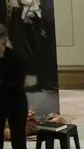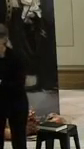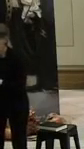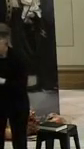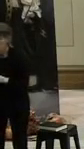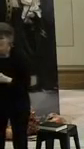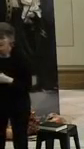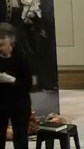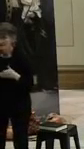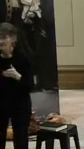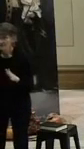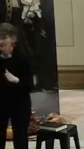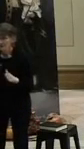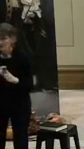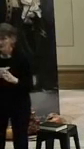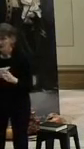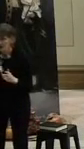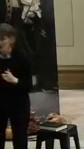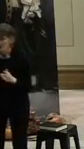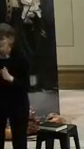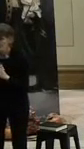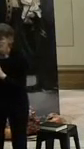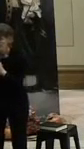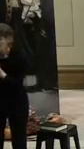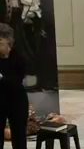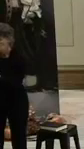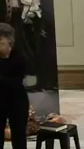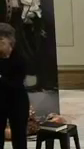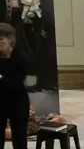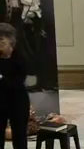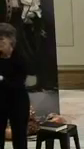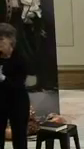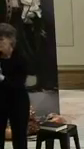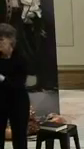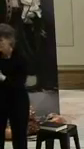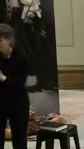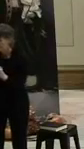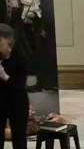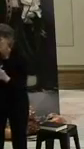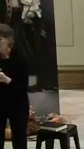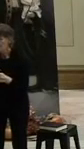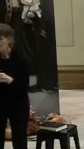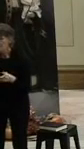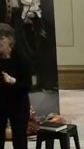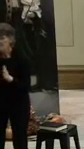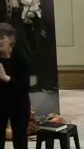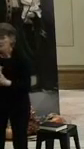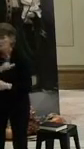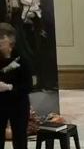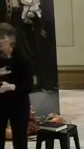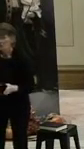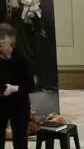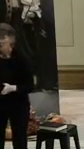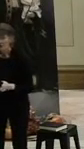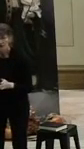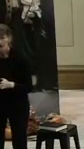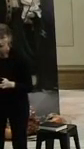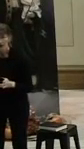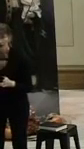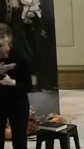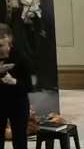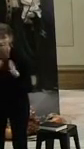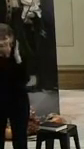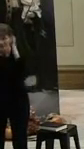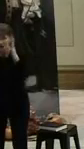the motto, Go to Joseph. Let us pray to the Lord. Lord, hear our prayers. For those who